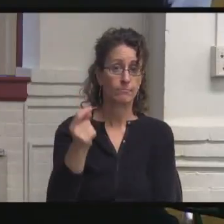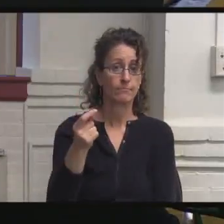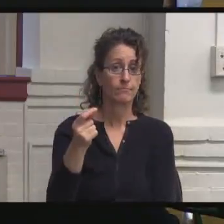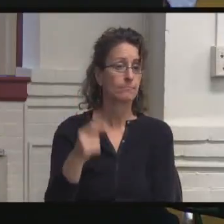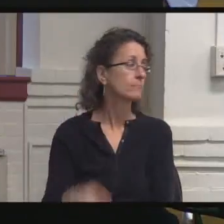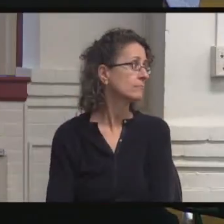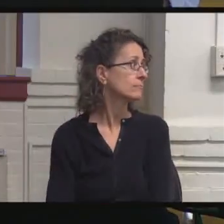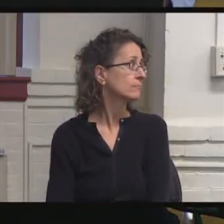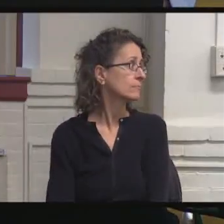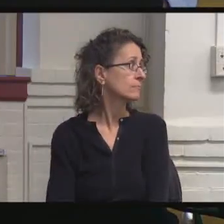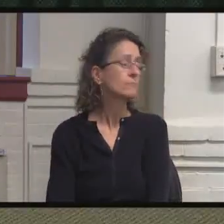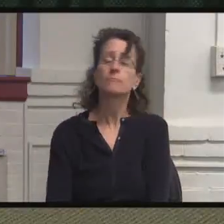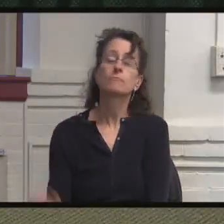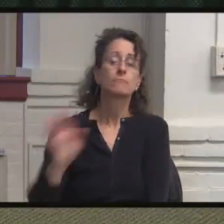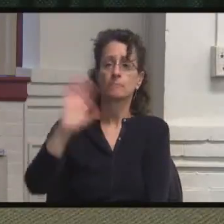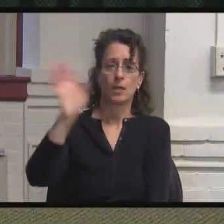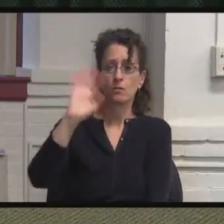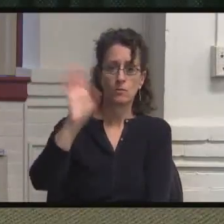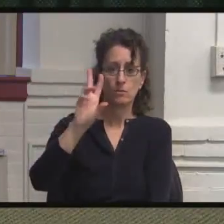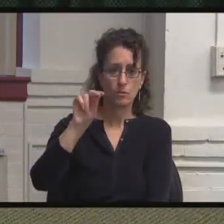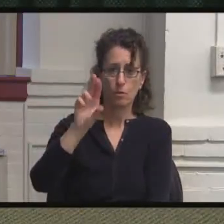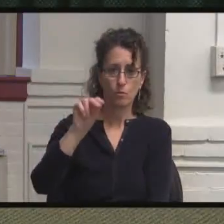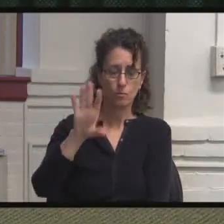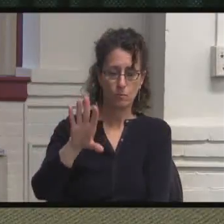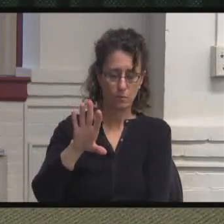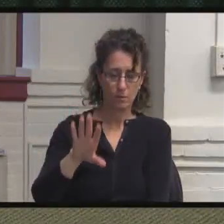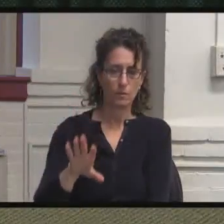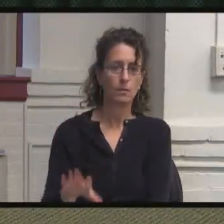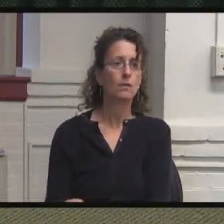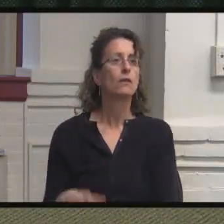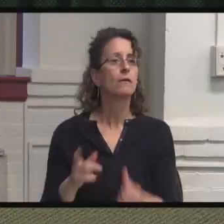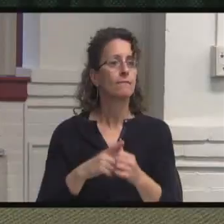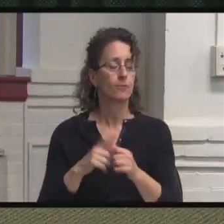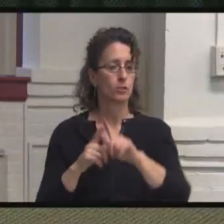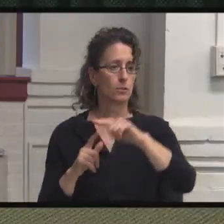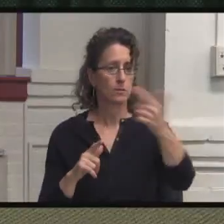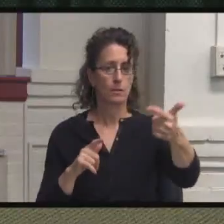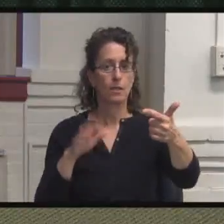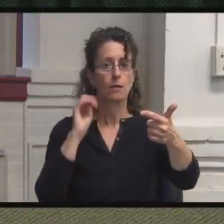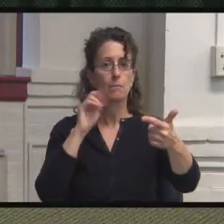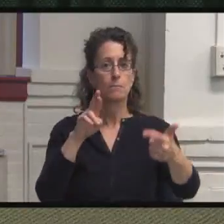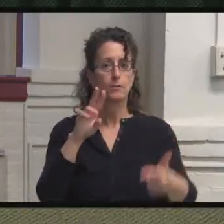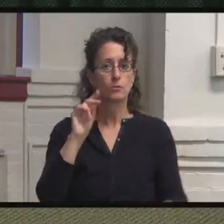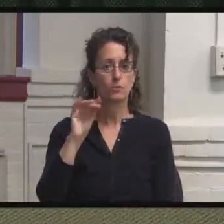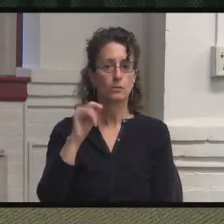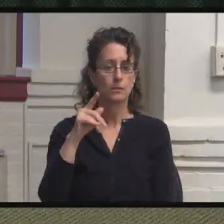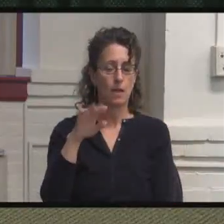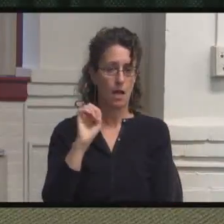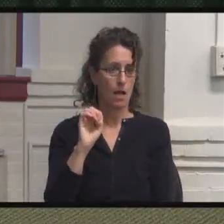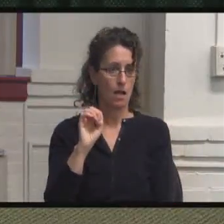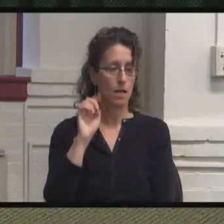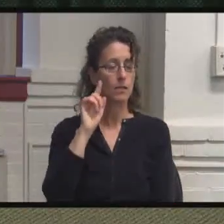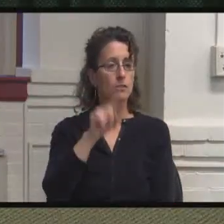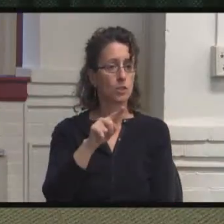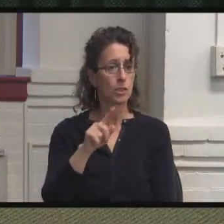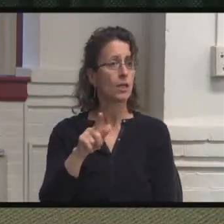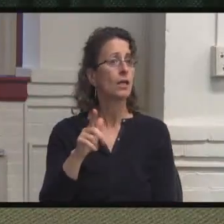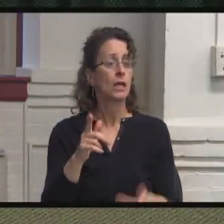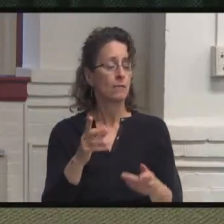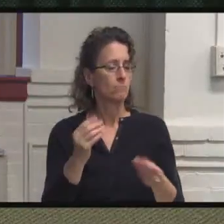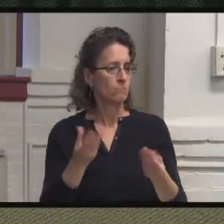it the opposite direction. So what I'd like to do is I'd like to give Mr. Dodge, since it's his application, the opportunity to tell us what he